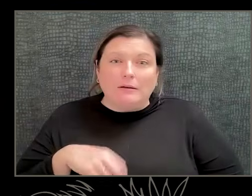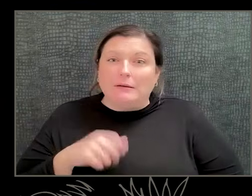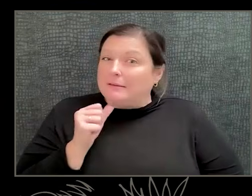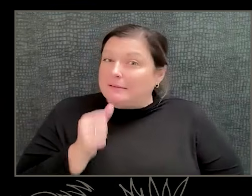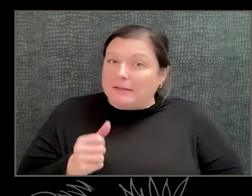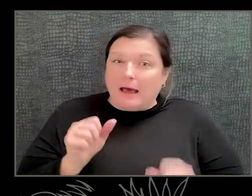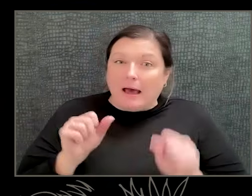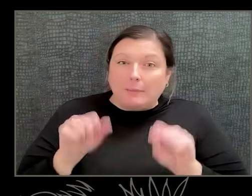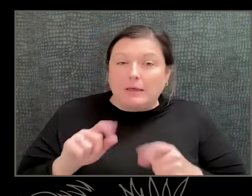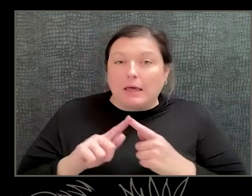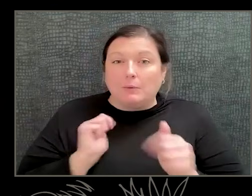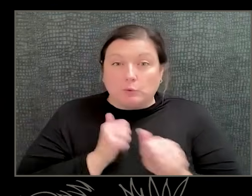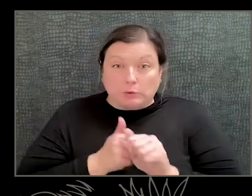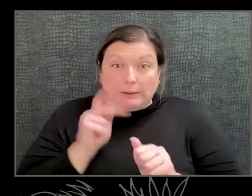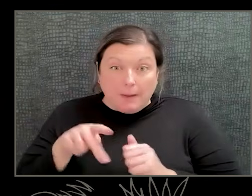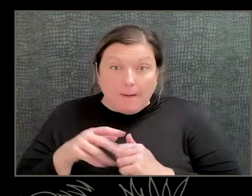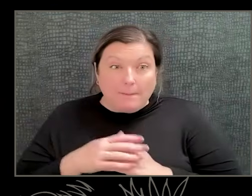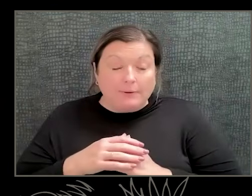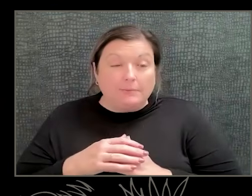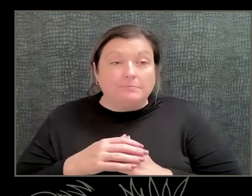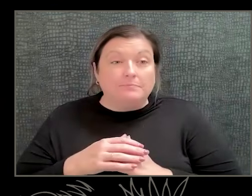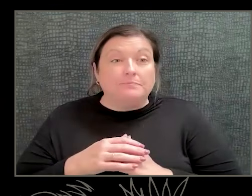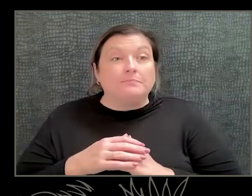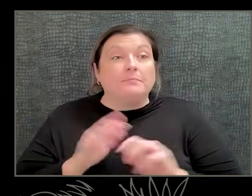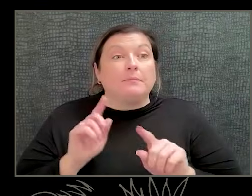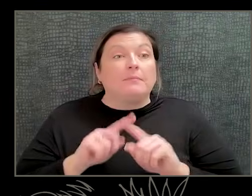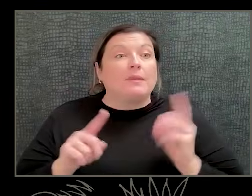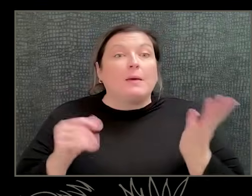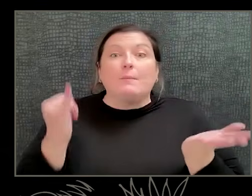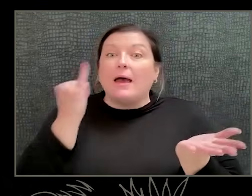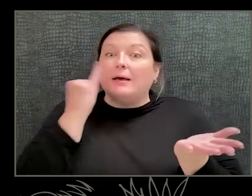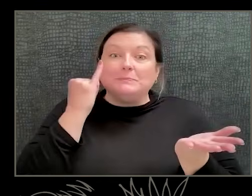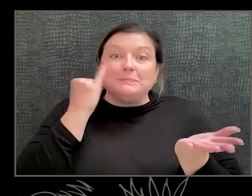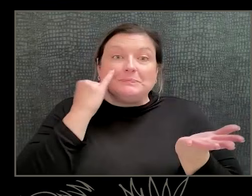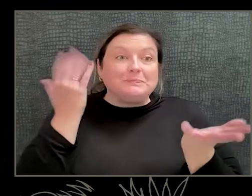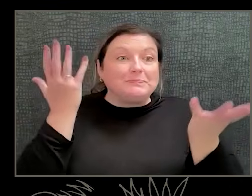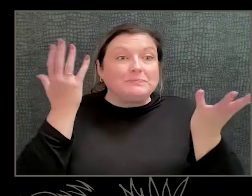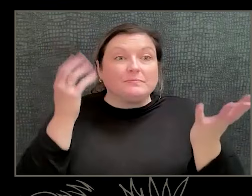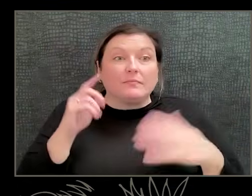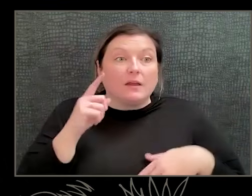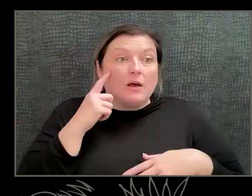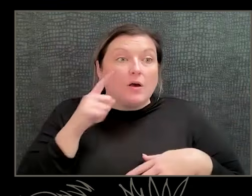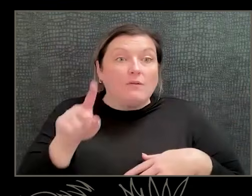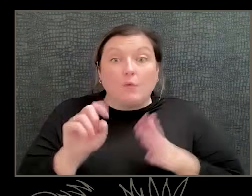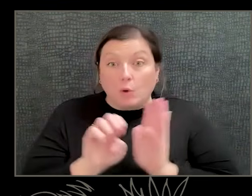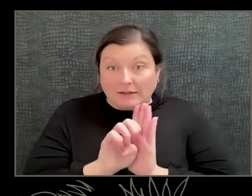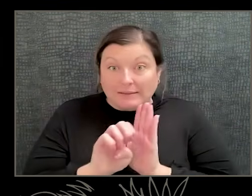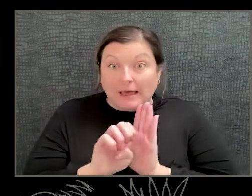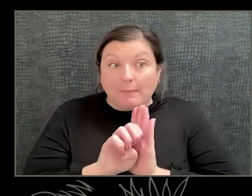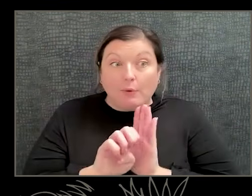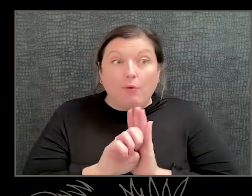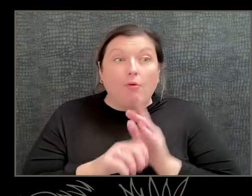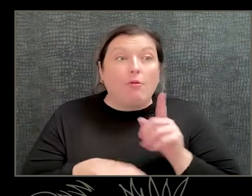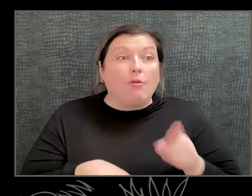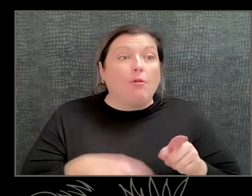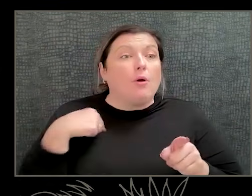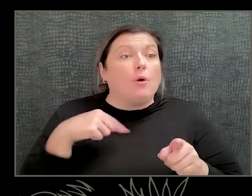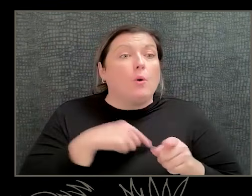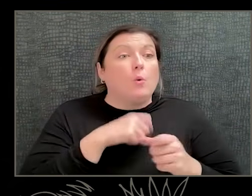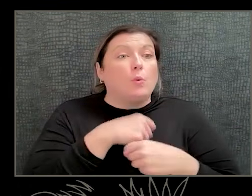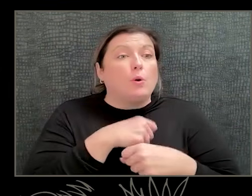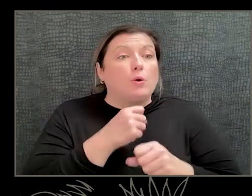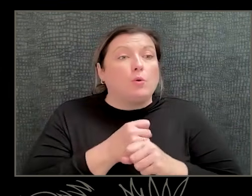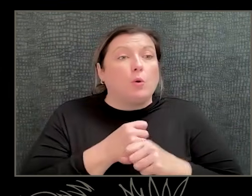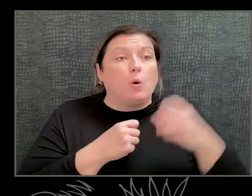not being able to keep up. But let's just say, for example, we